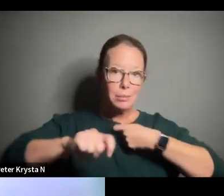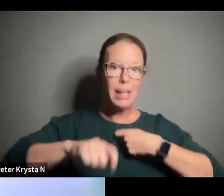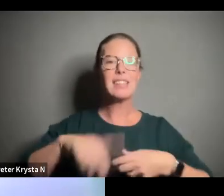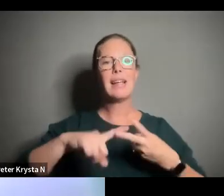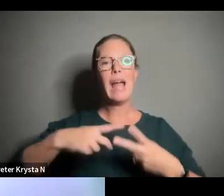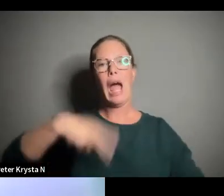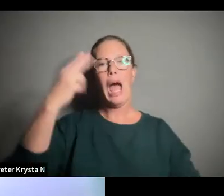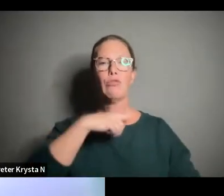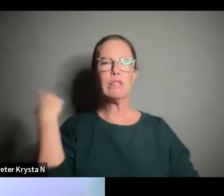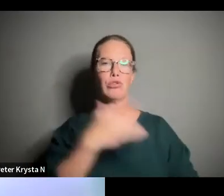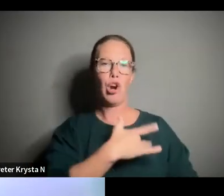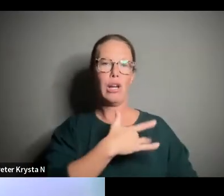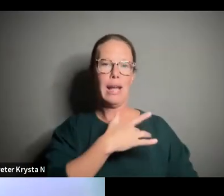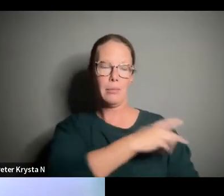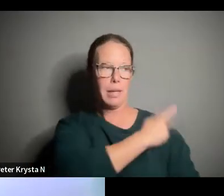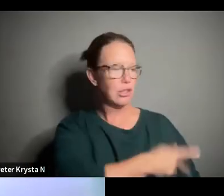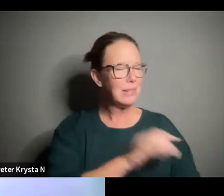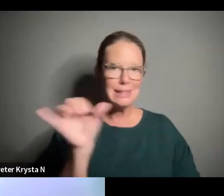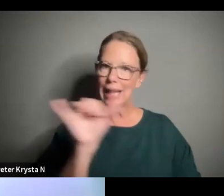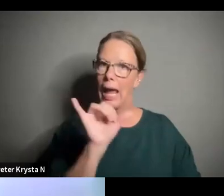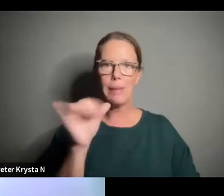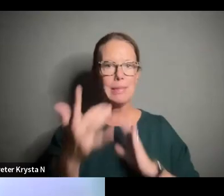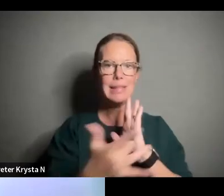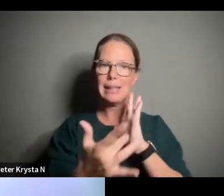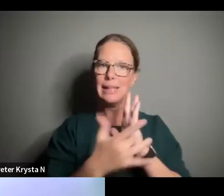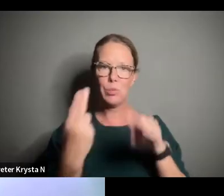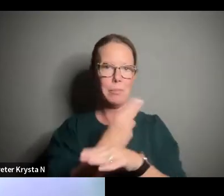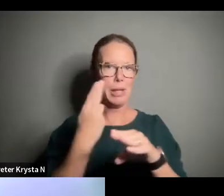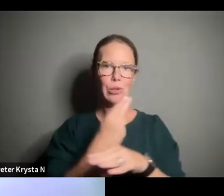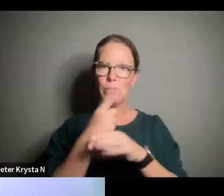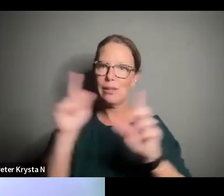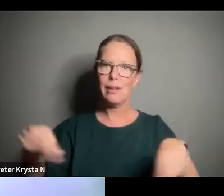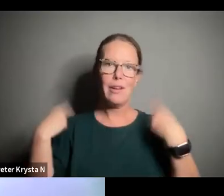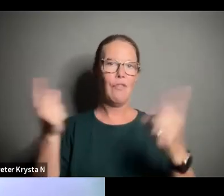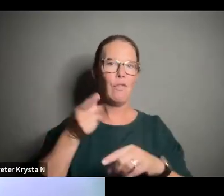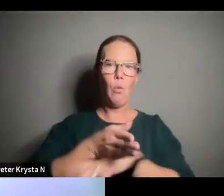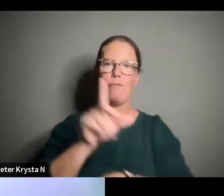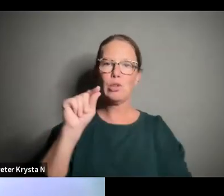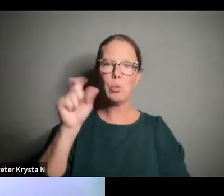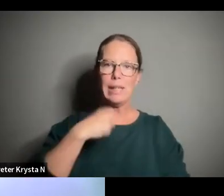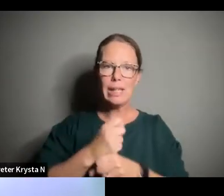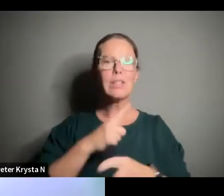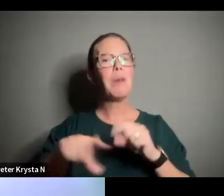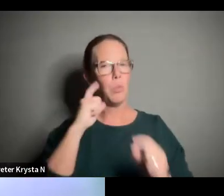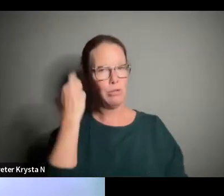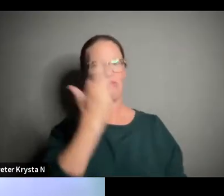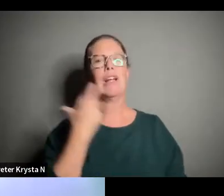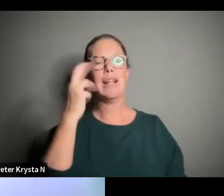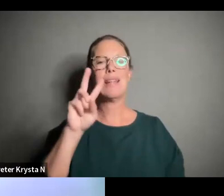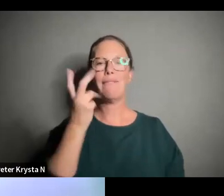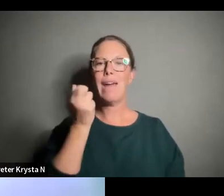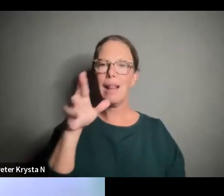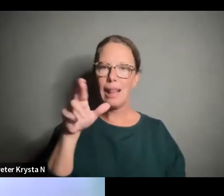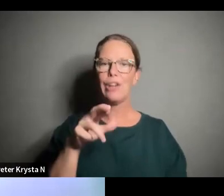same technology that we've been using in spinal cord injured patients for over 20 years. But we realized being on that ventilator, and really I